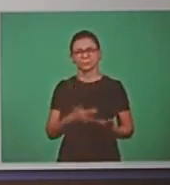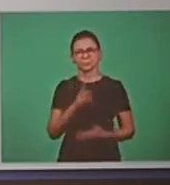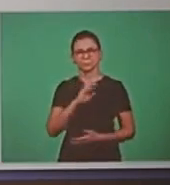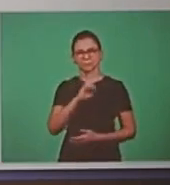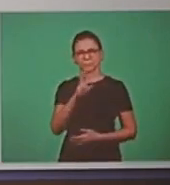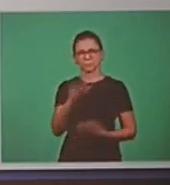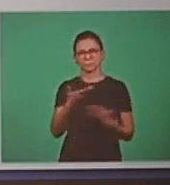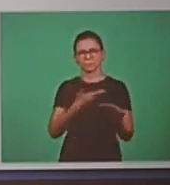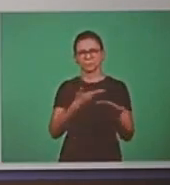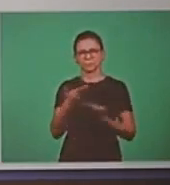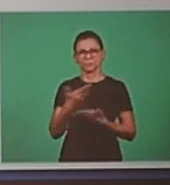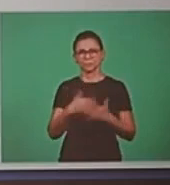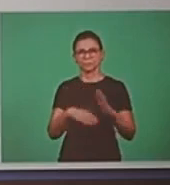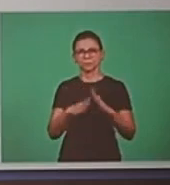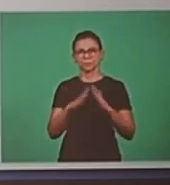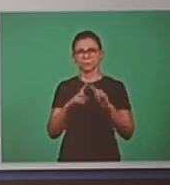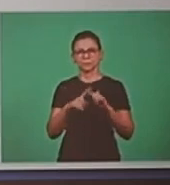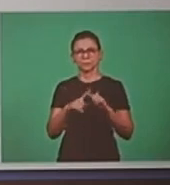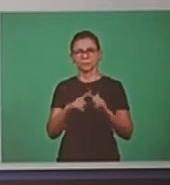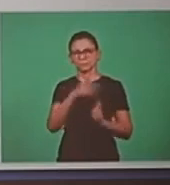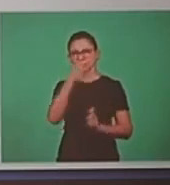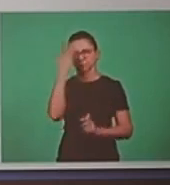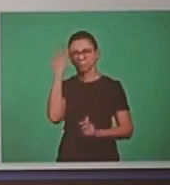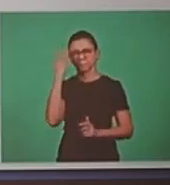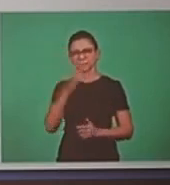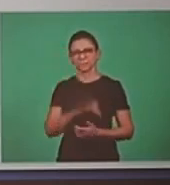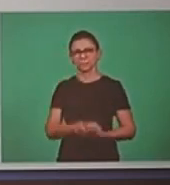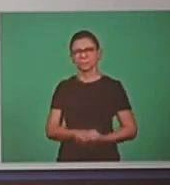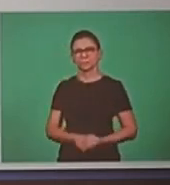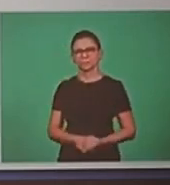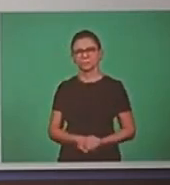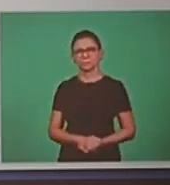The project is ready from the eternity.